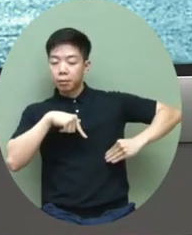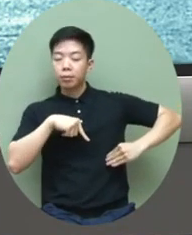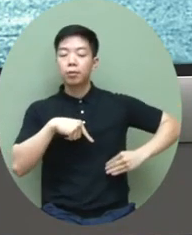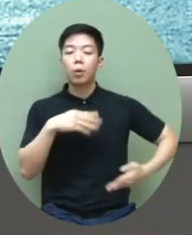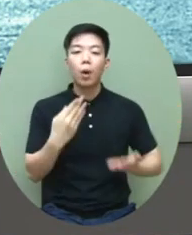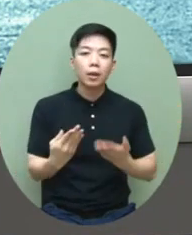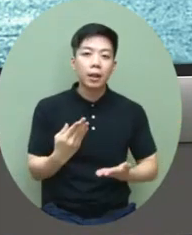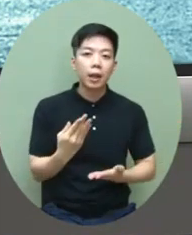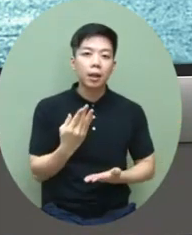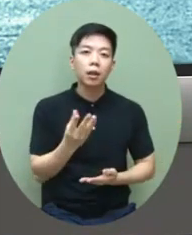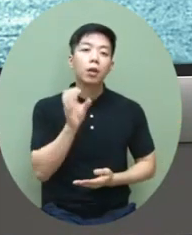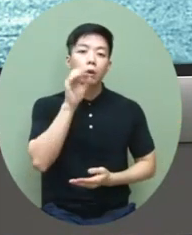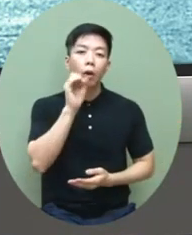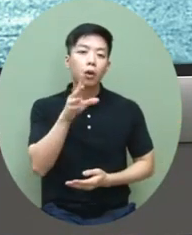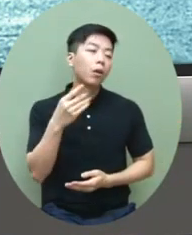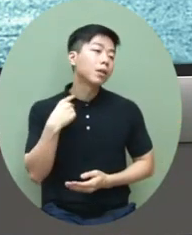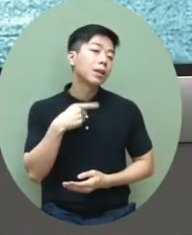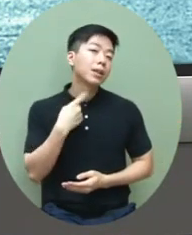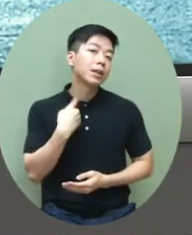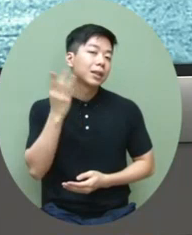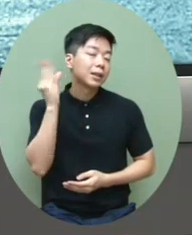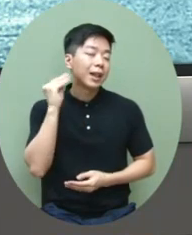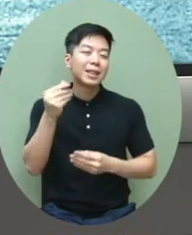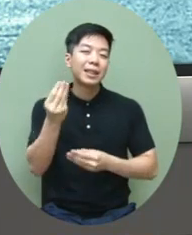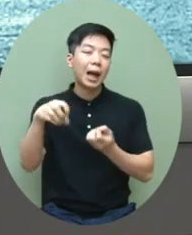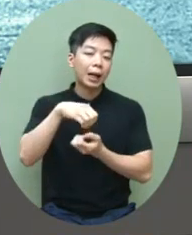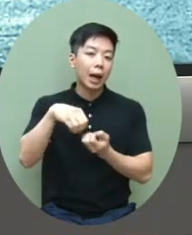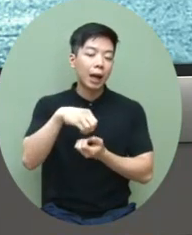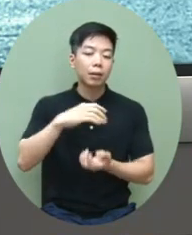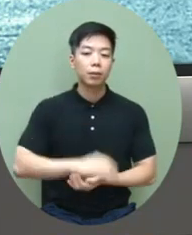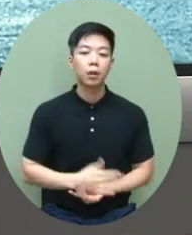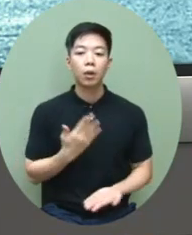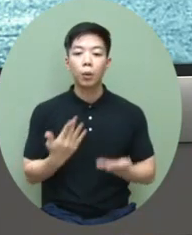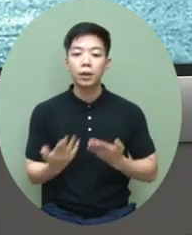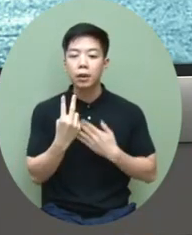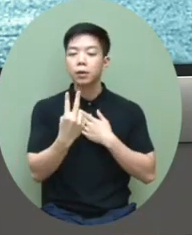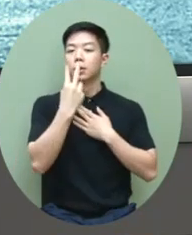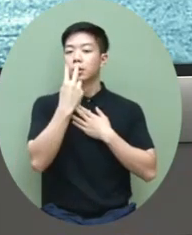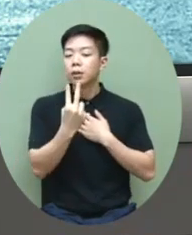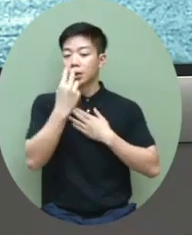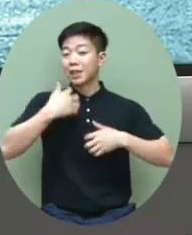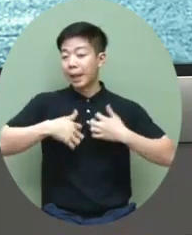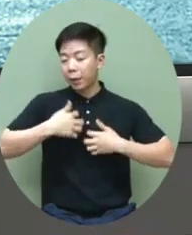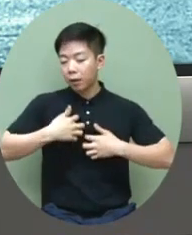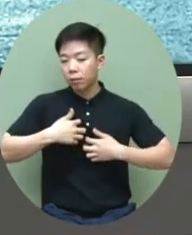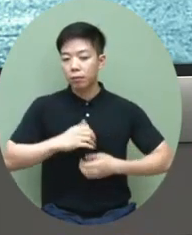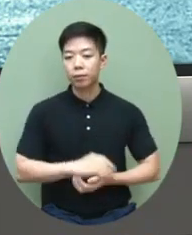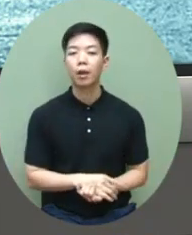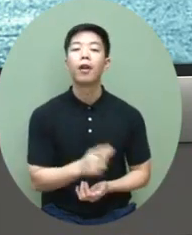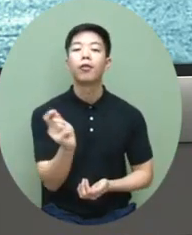child to see the doctor as well as to go to the emergency department as soon as possible,